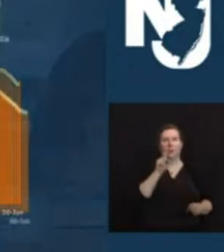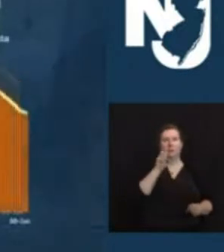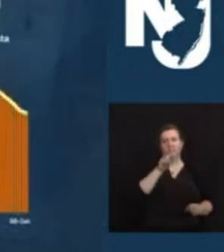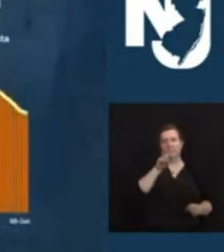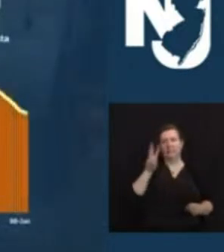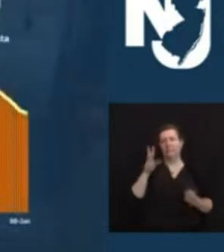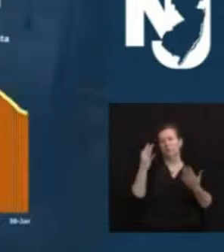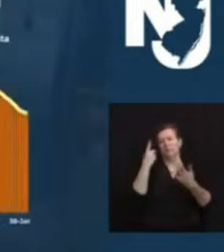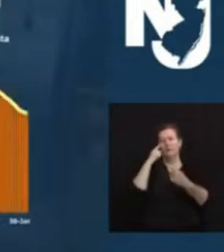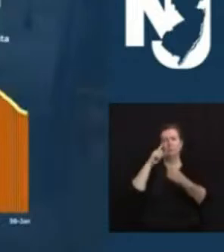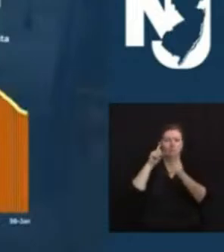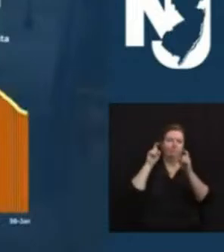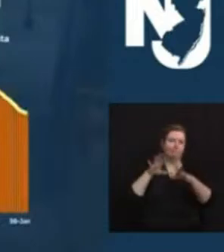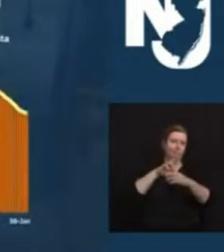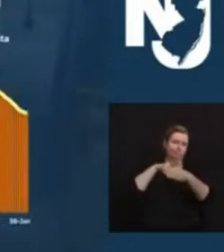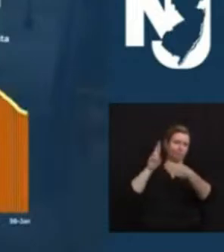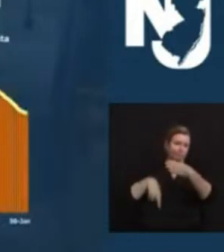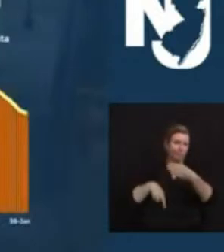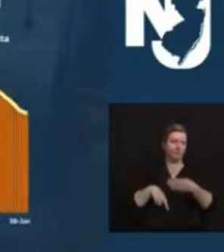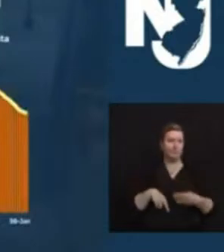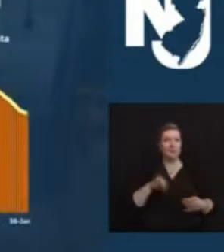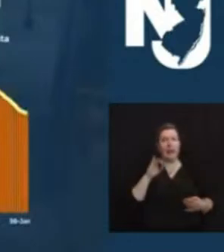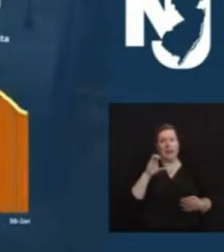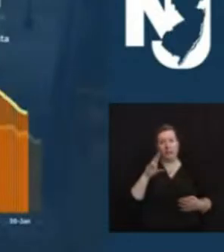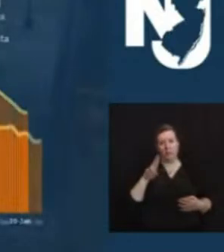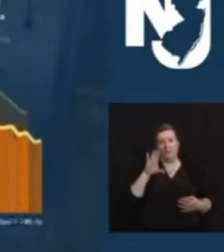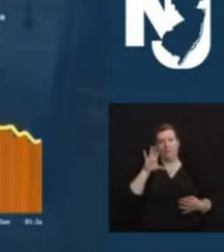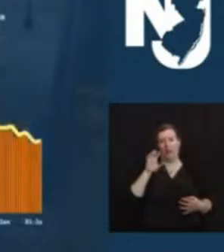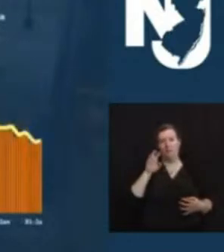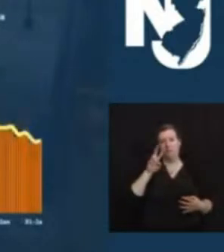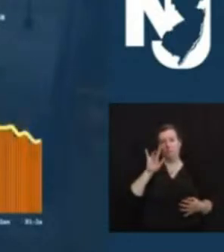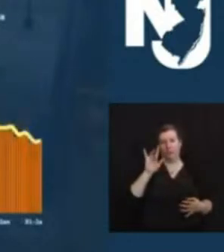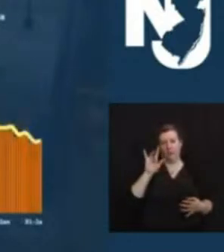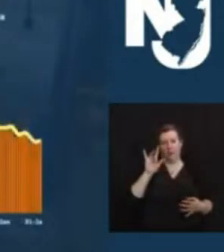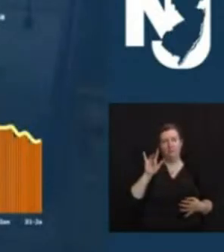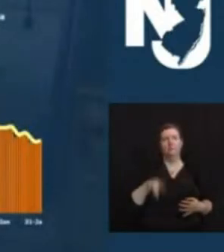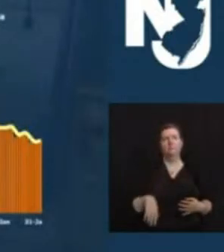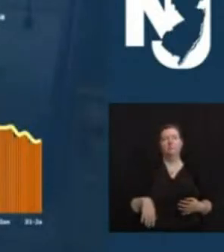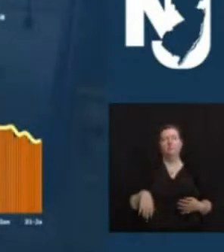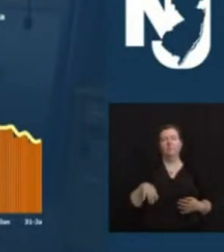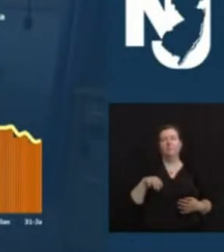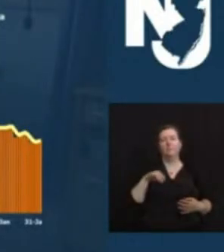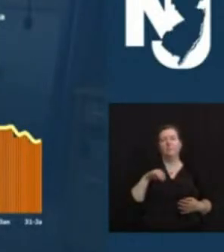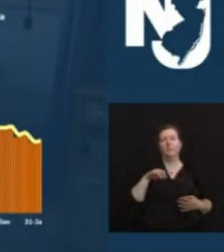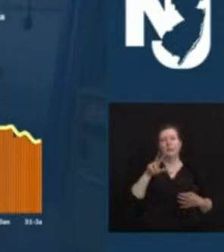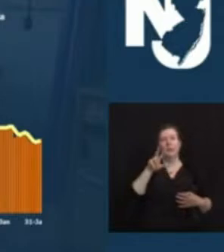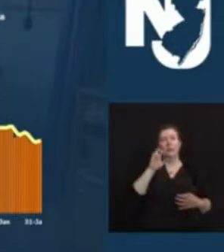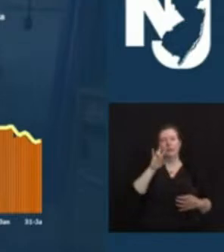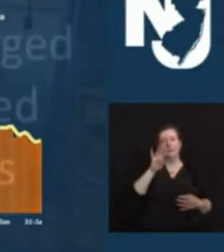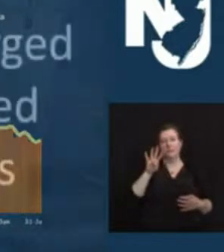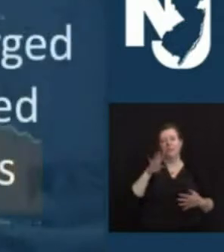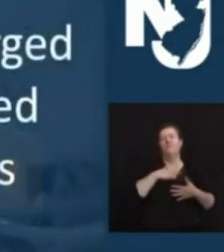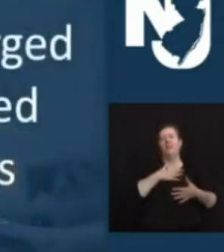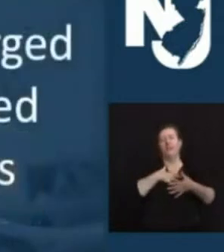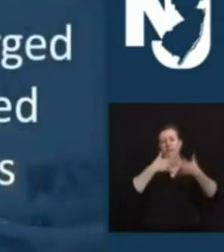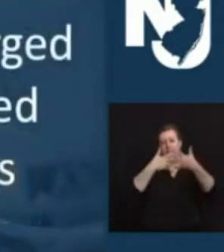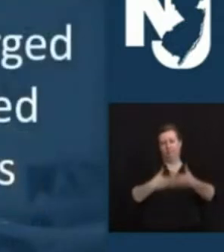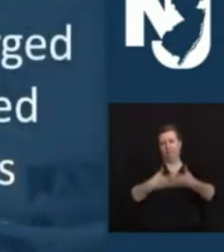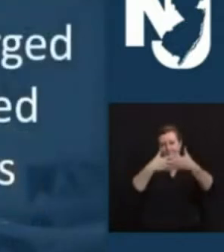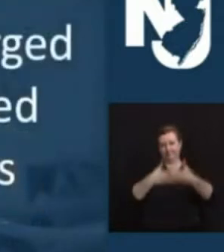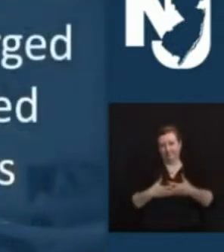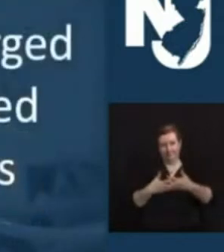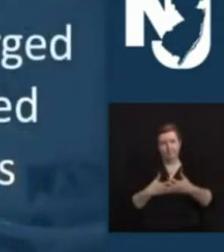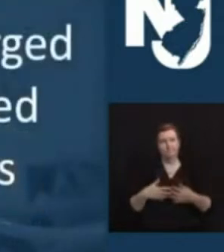Intensive care, 525 of those patients, 374 ventilators on use, and throughout the day yesterday,